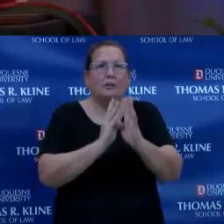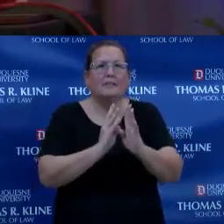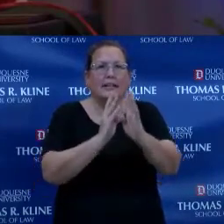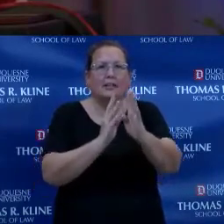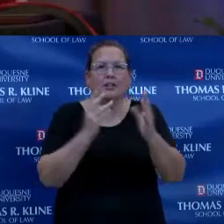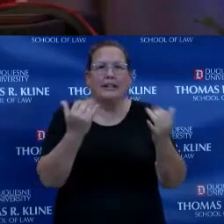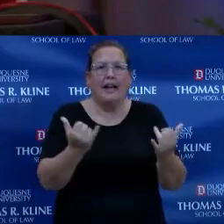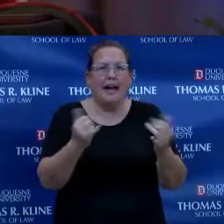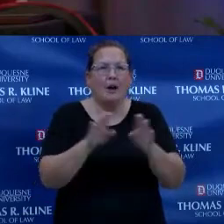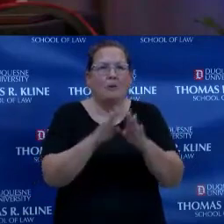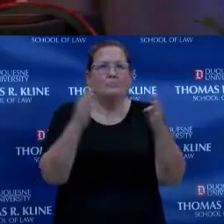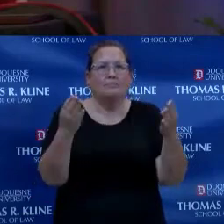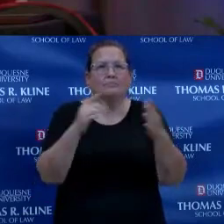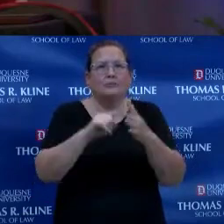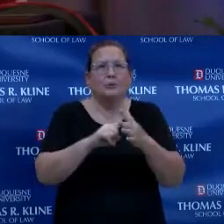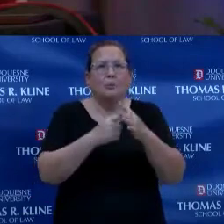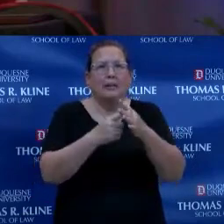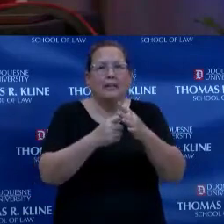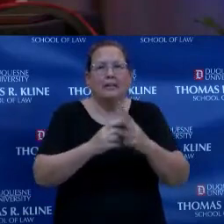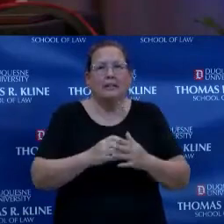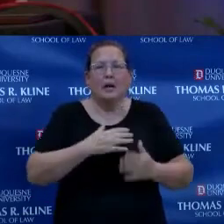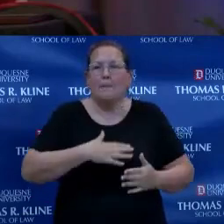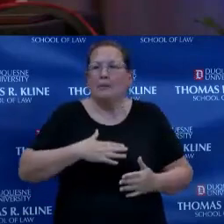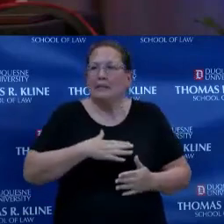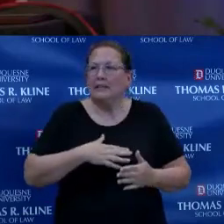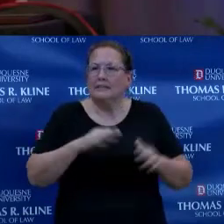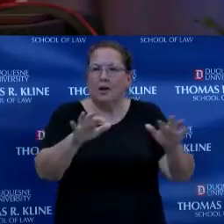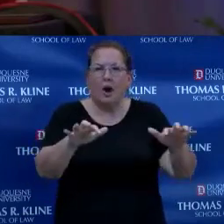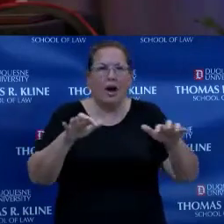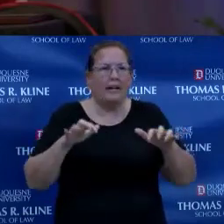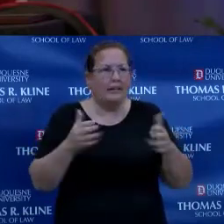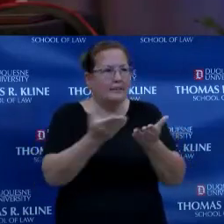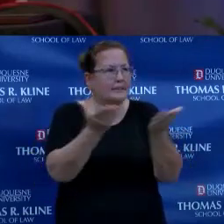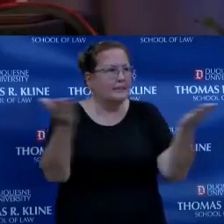begin. Will the audience please rise?